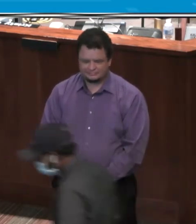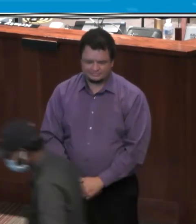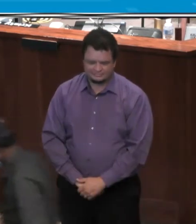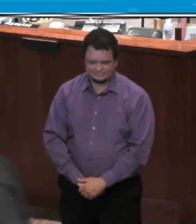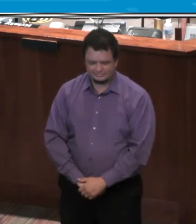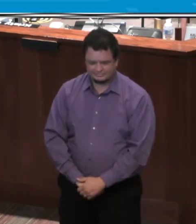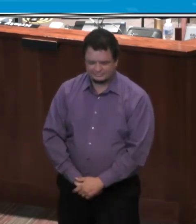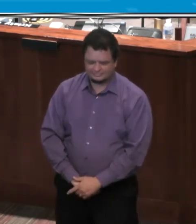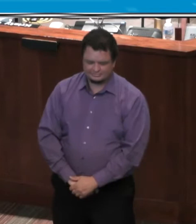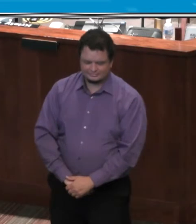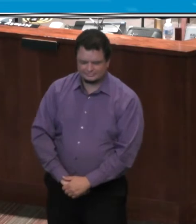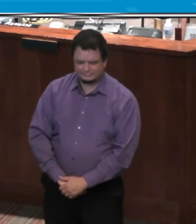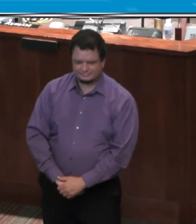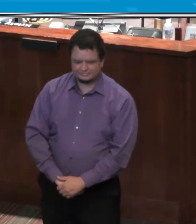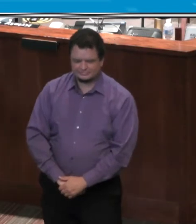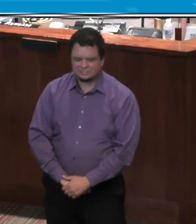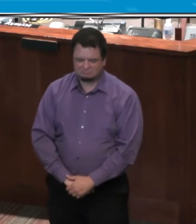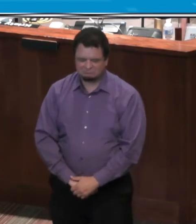Okay, next on the